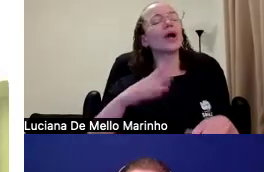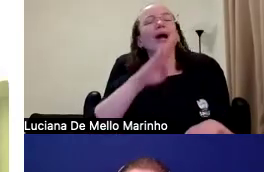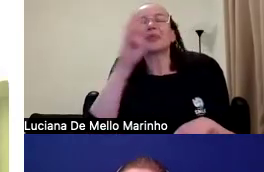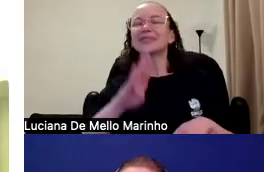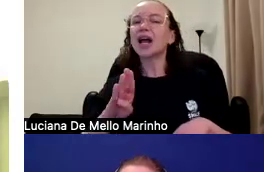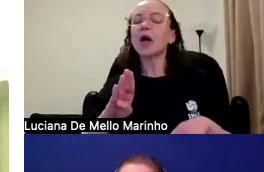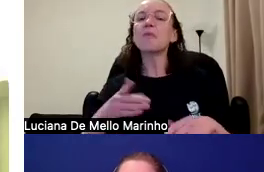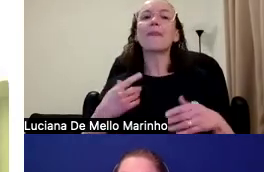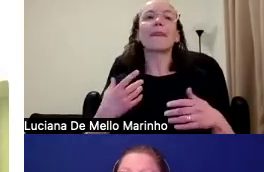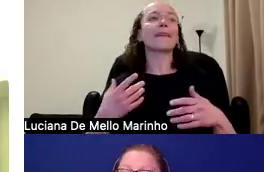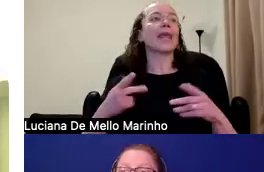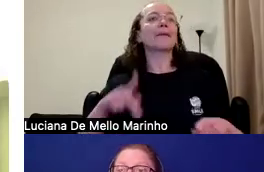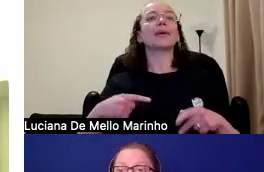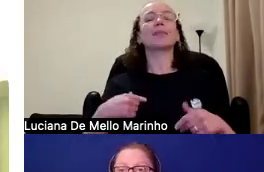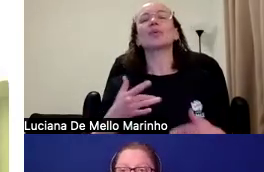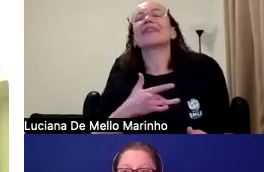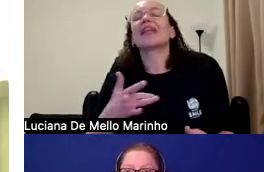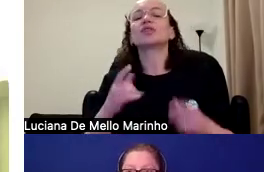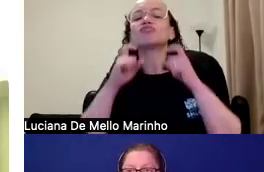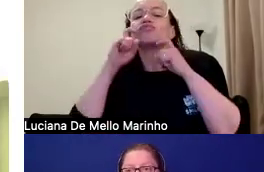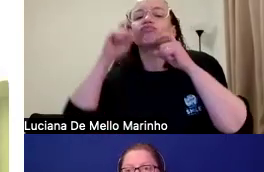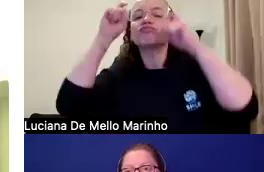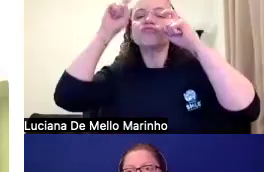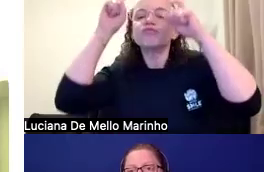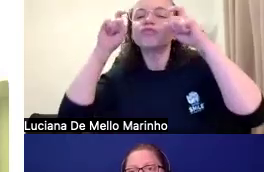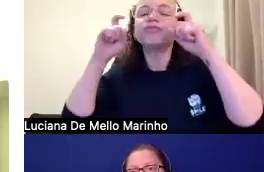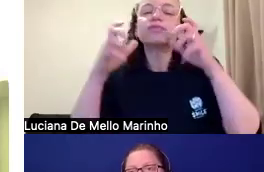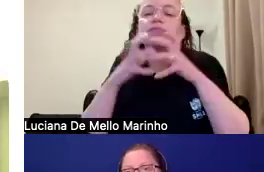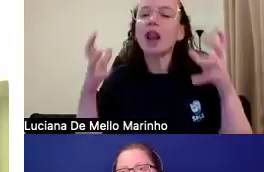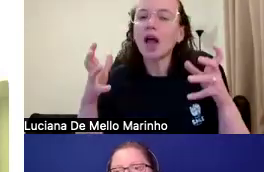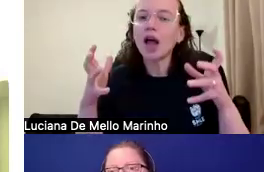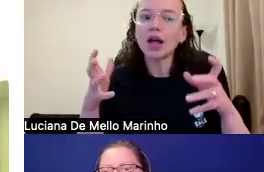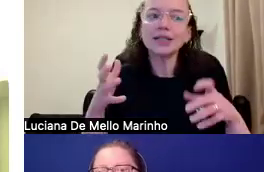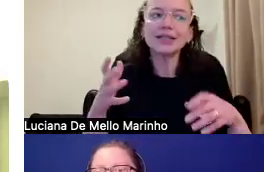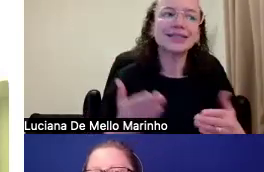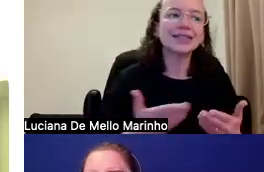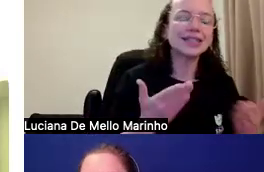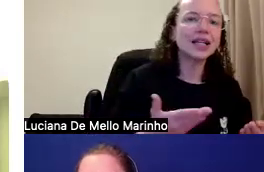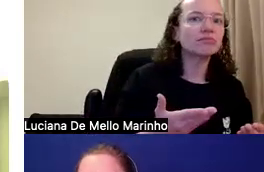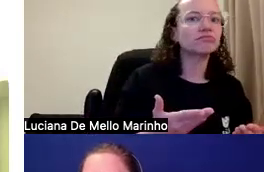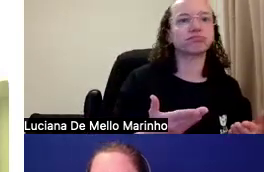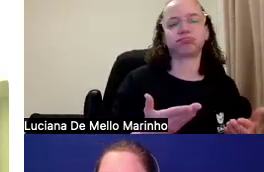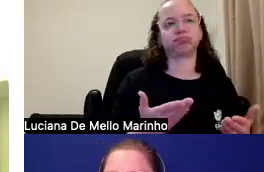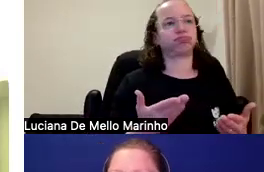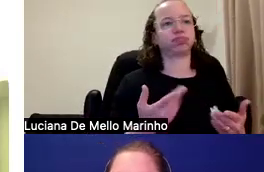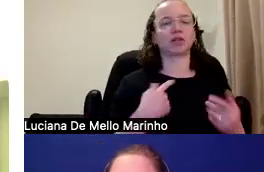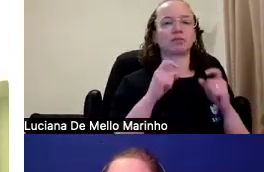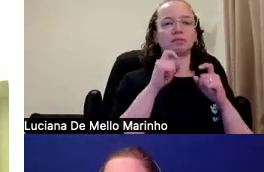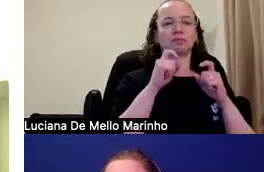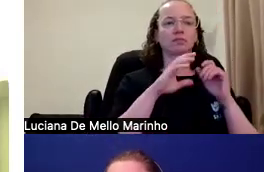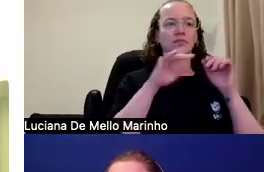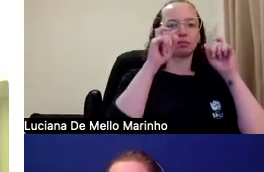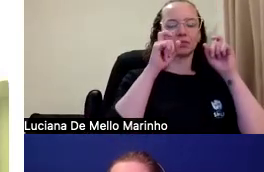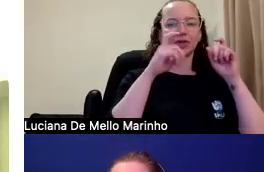accents here. And in Brazil, people, they have a lot of facial expressions and everything,